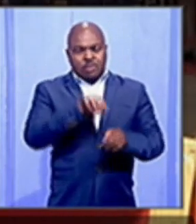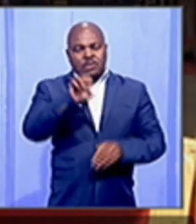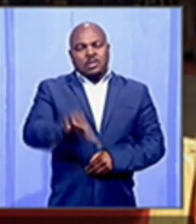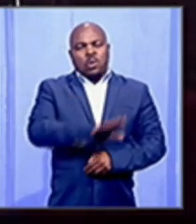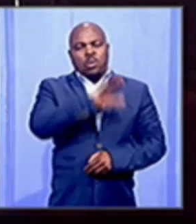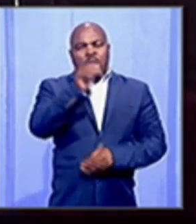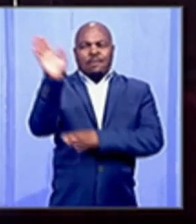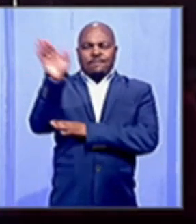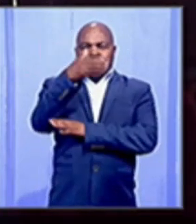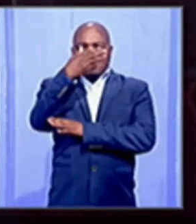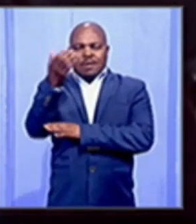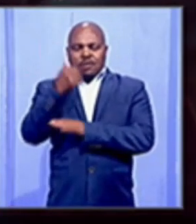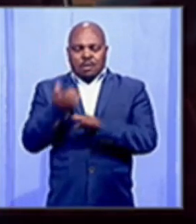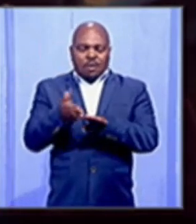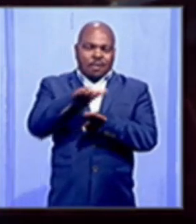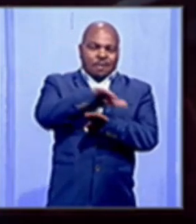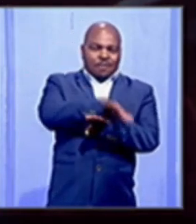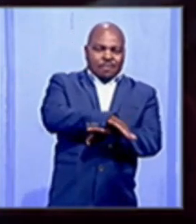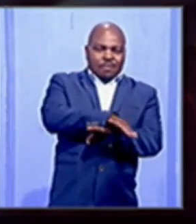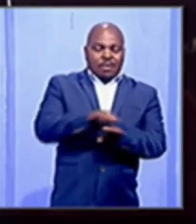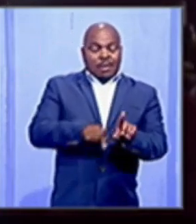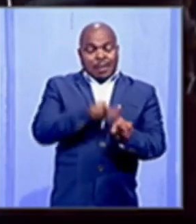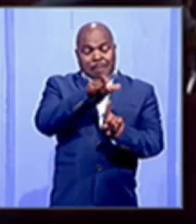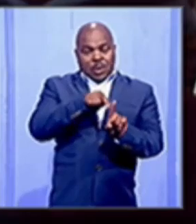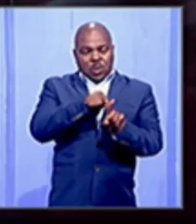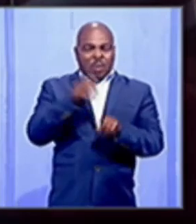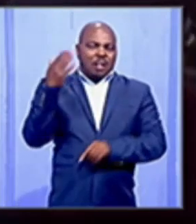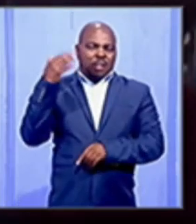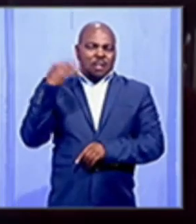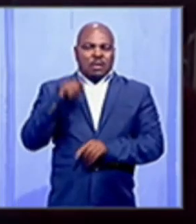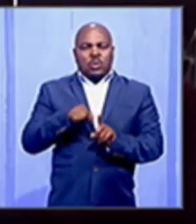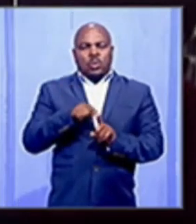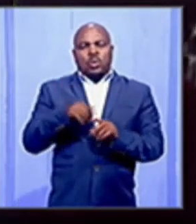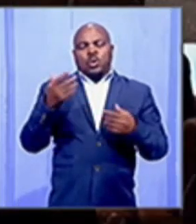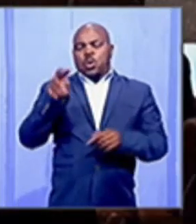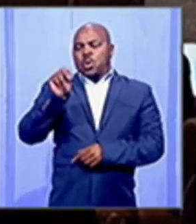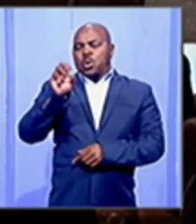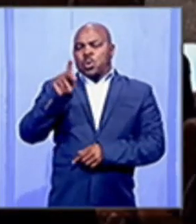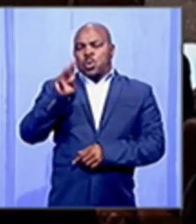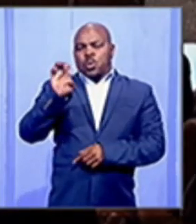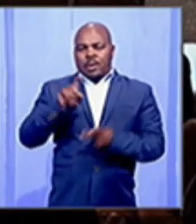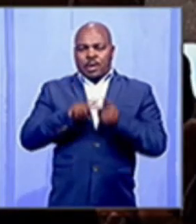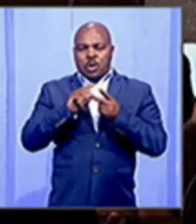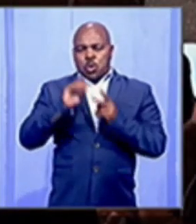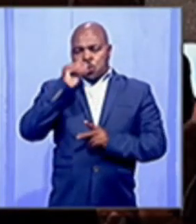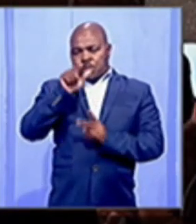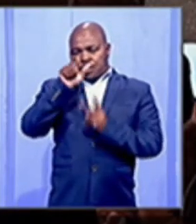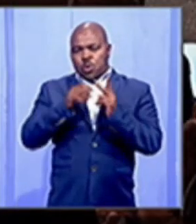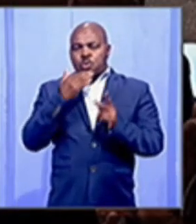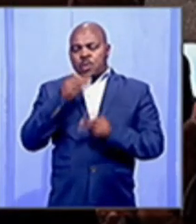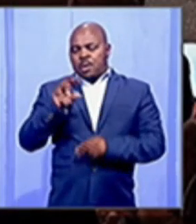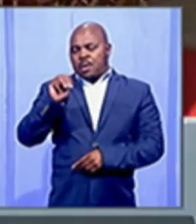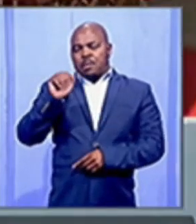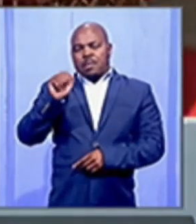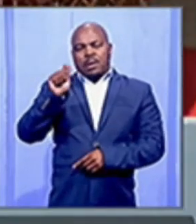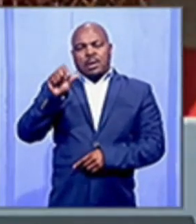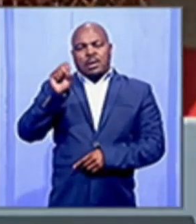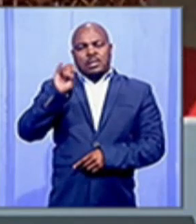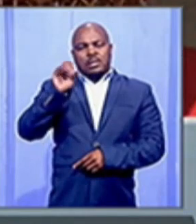Borwa a neng a rwele masaledi a yo neng e le mueledi o mogolo Dumanoko le mmega Dikgang Tot Matsikisa gareng ga ba